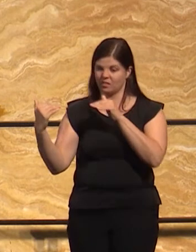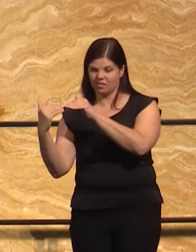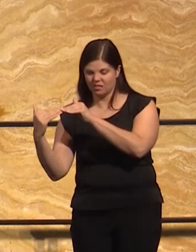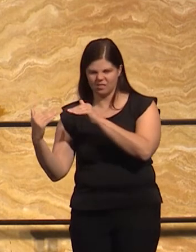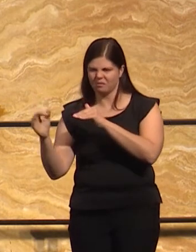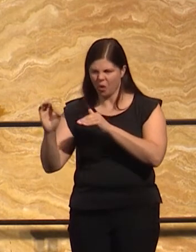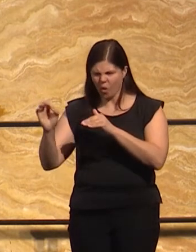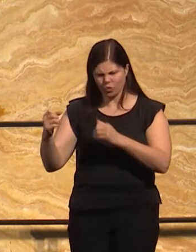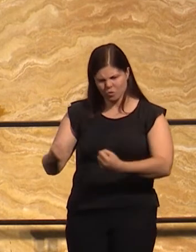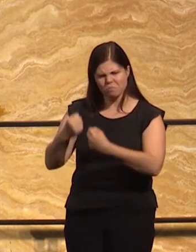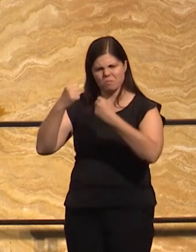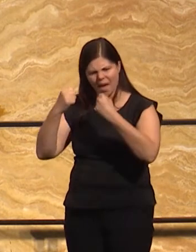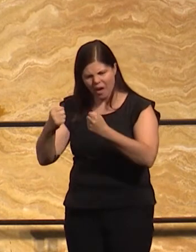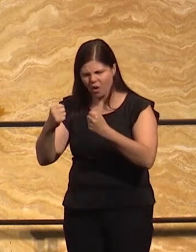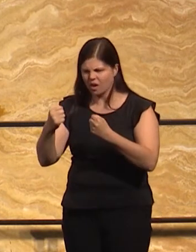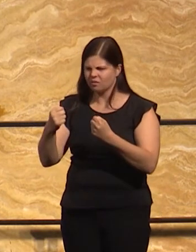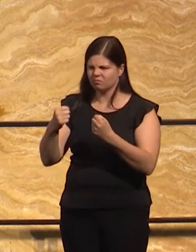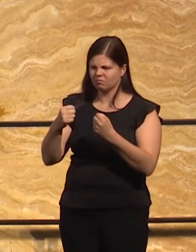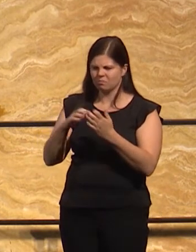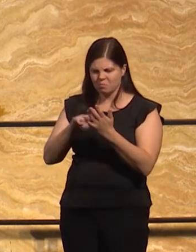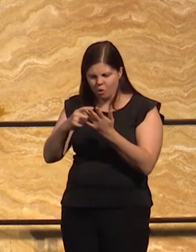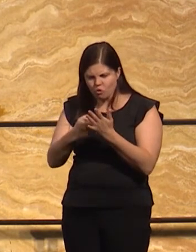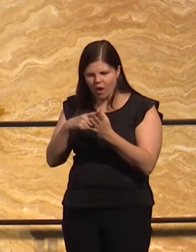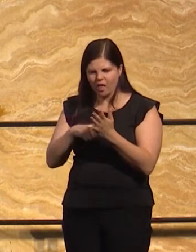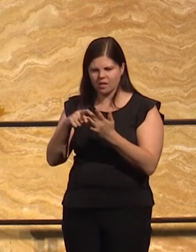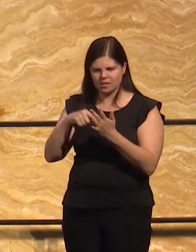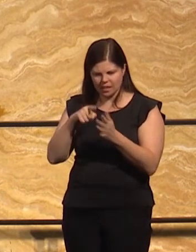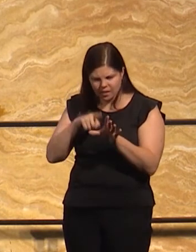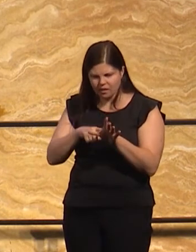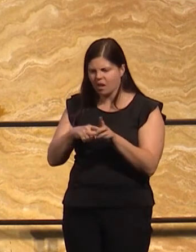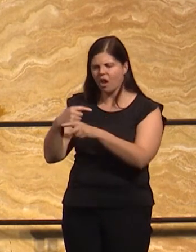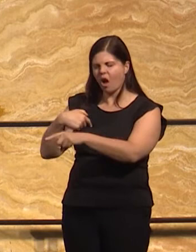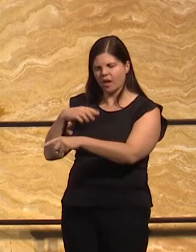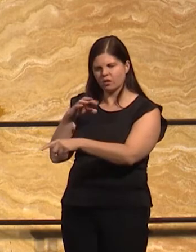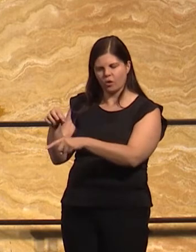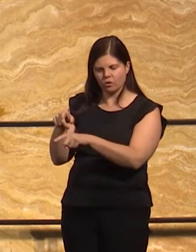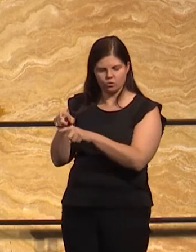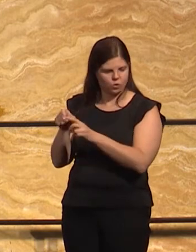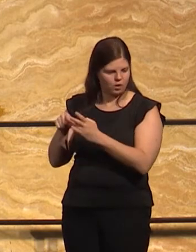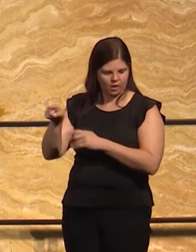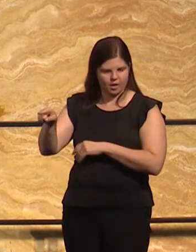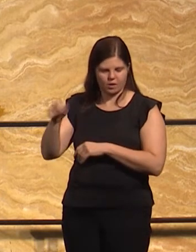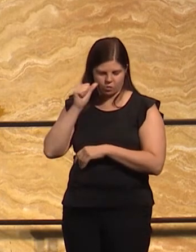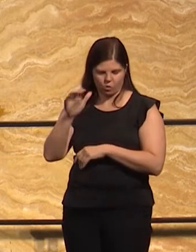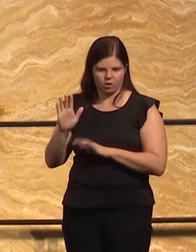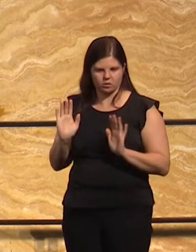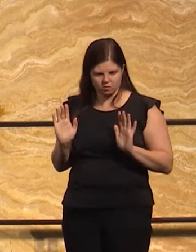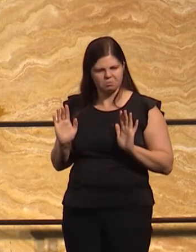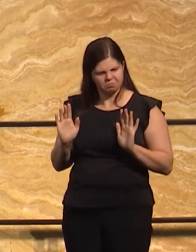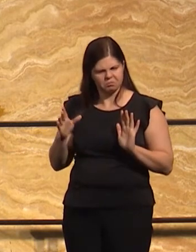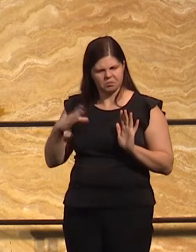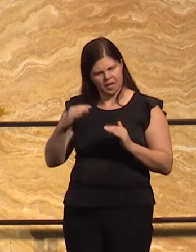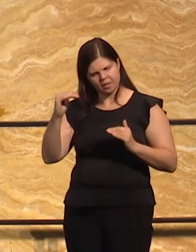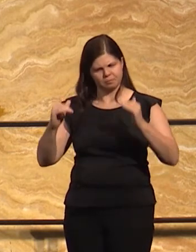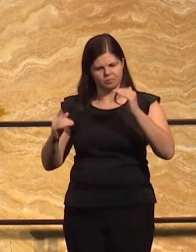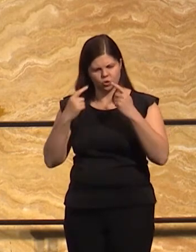your morality, your, you know, that you don't do the same. So that's one. That yes, then it won for us a lot of sympathy